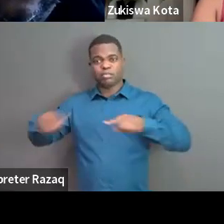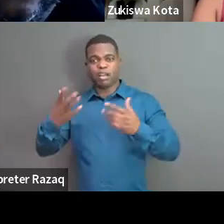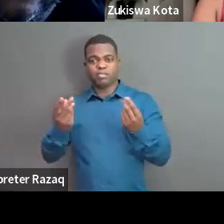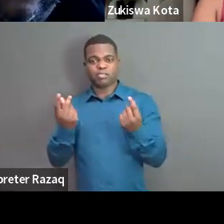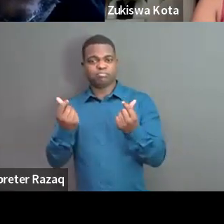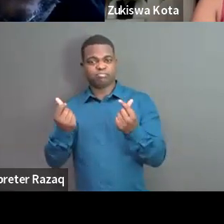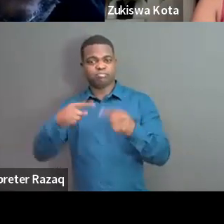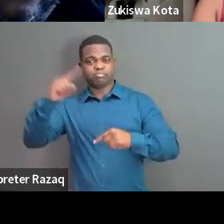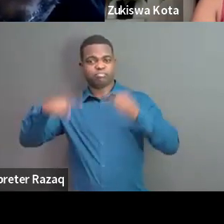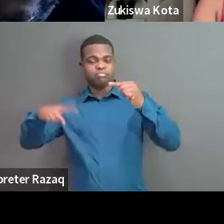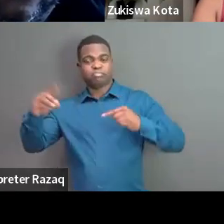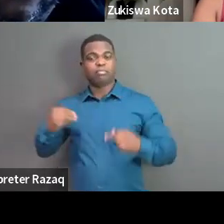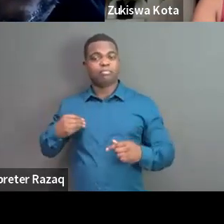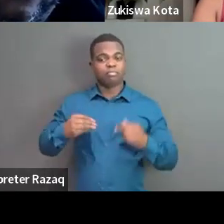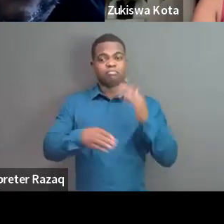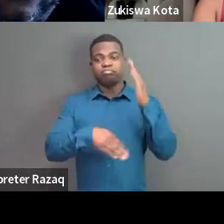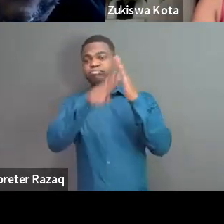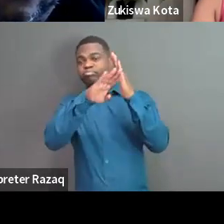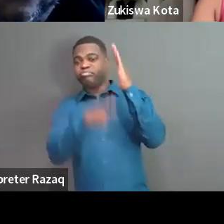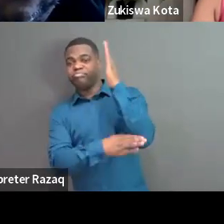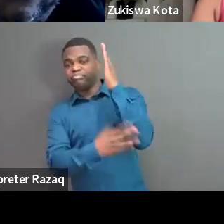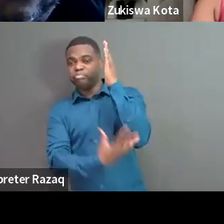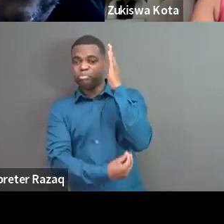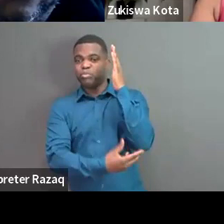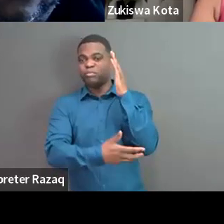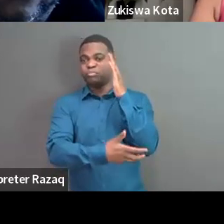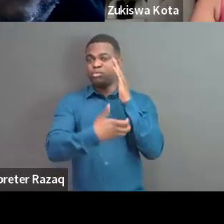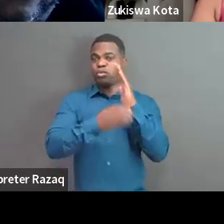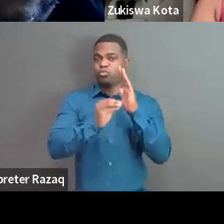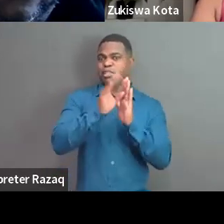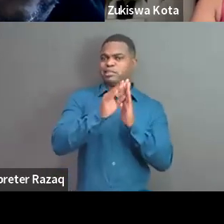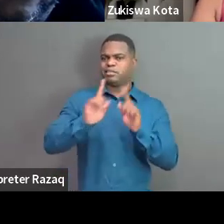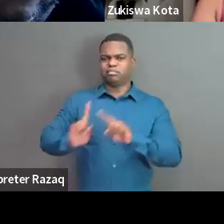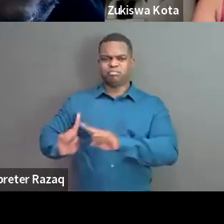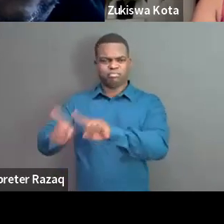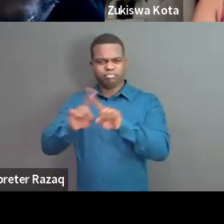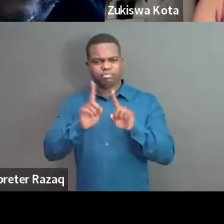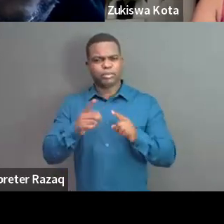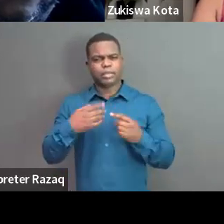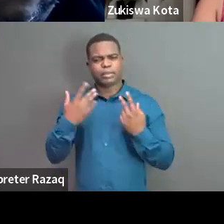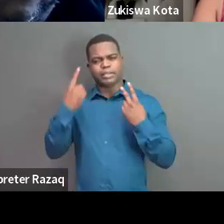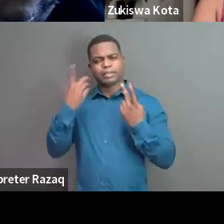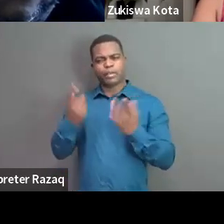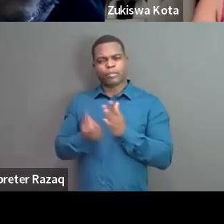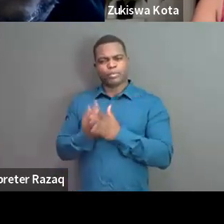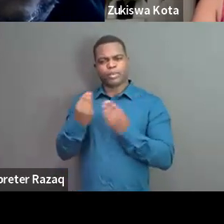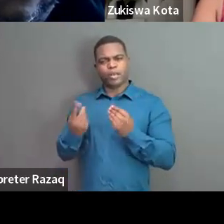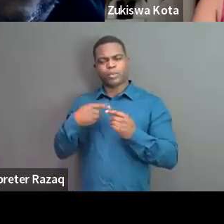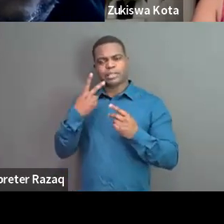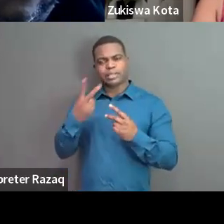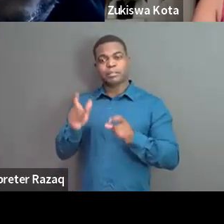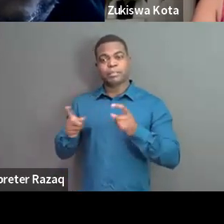think it is crucial for us to center our solutions and our interventions in understanding